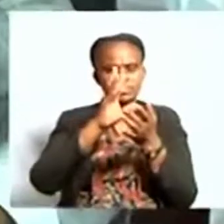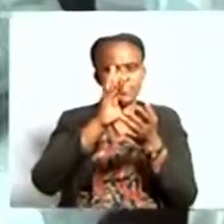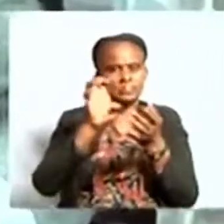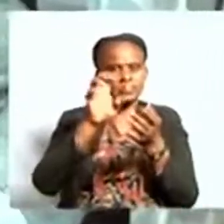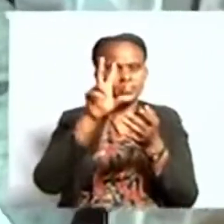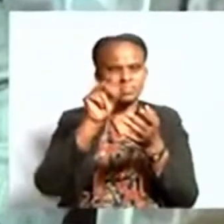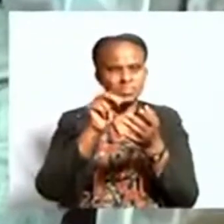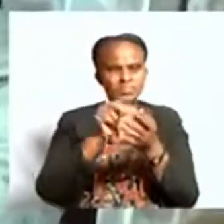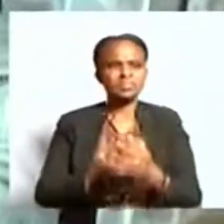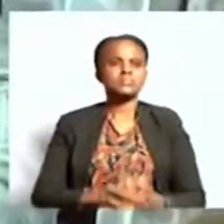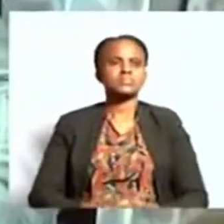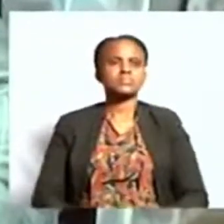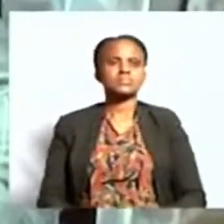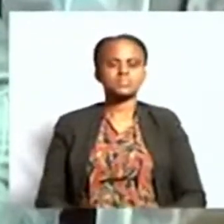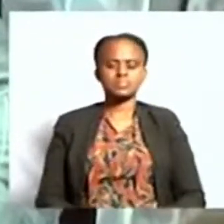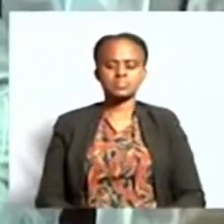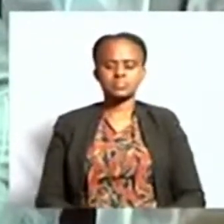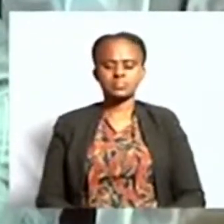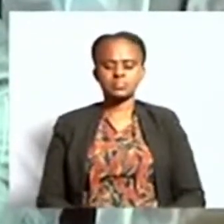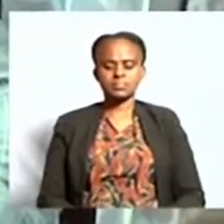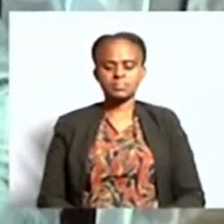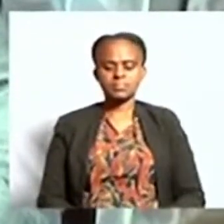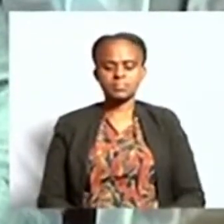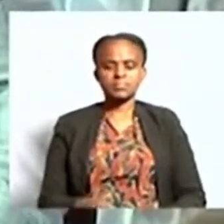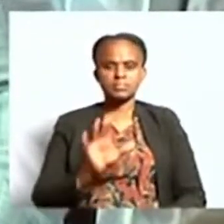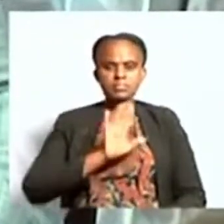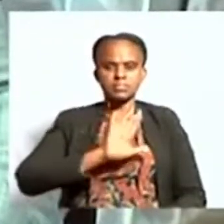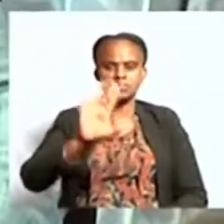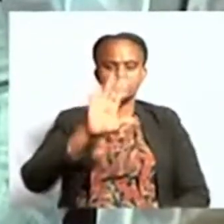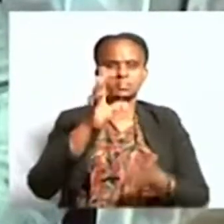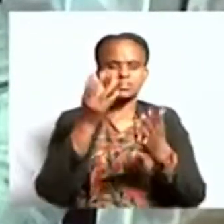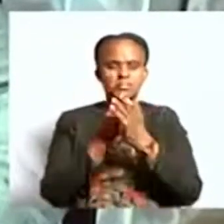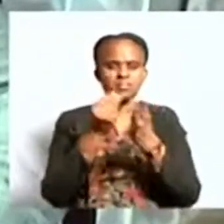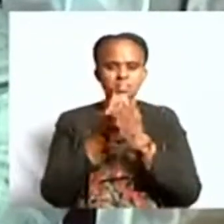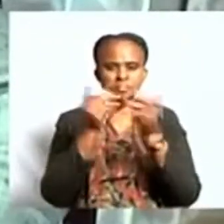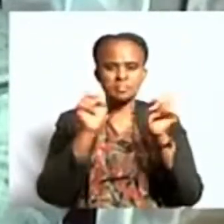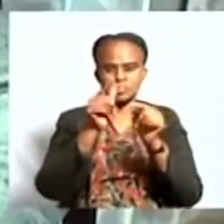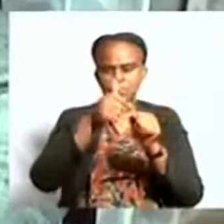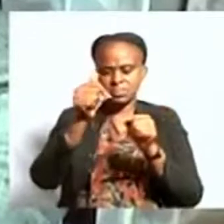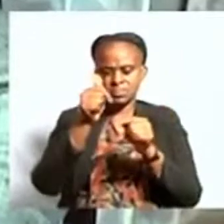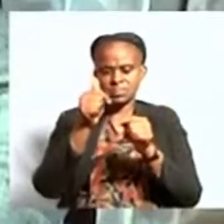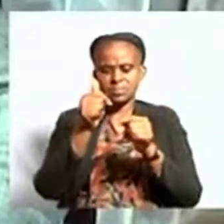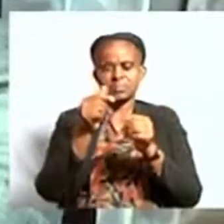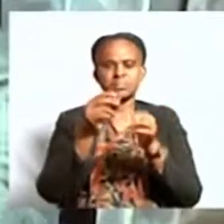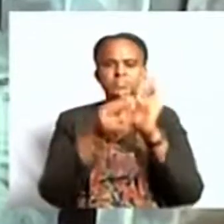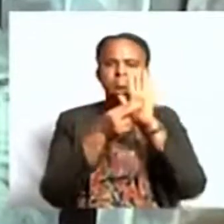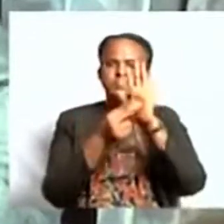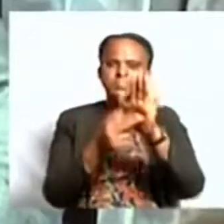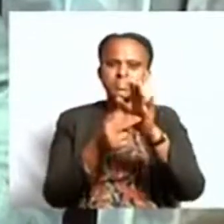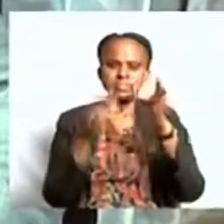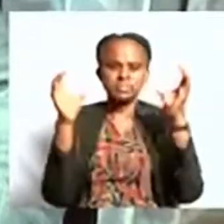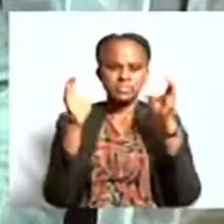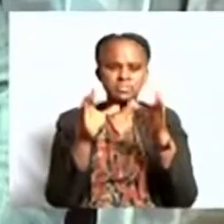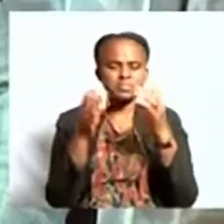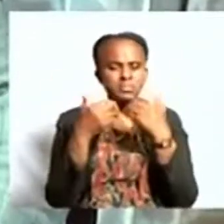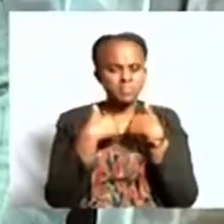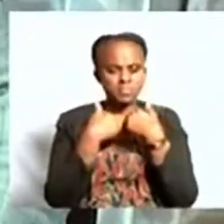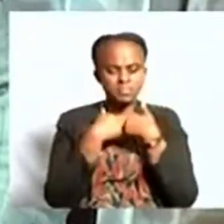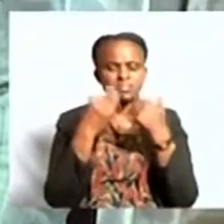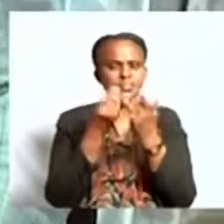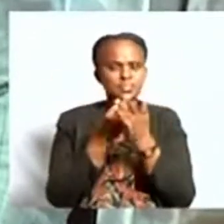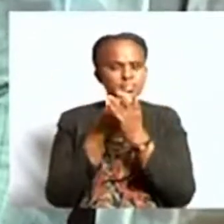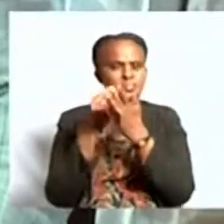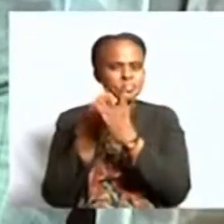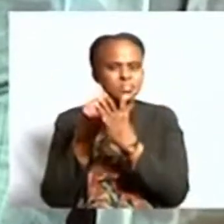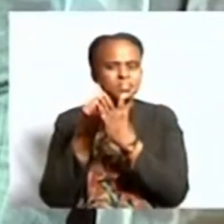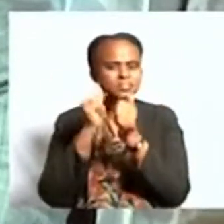84,630. When you look at your appendix, where you indicated to the committee that there were recoveries that were